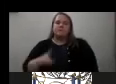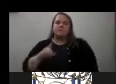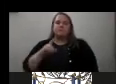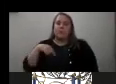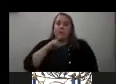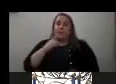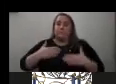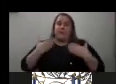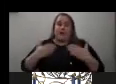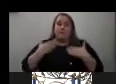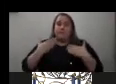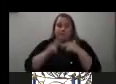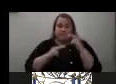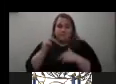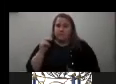were very happy to build